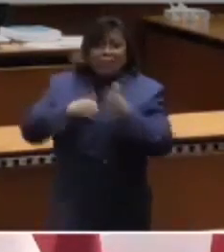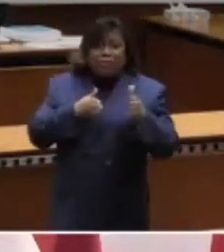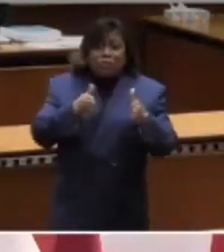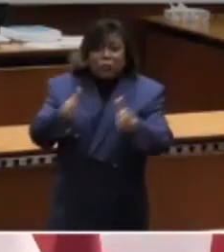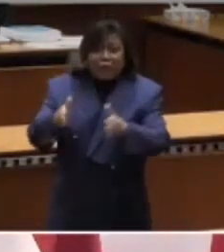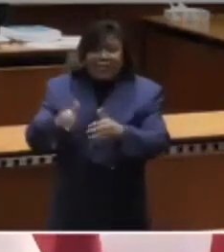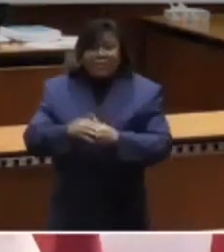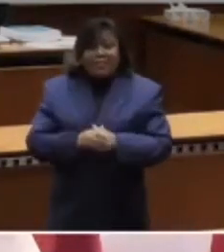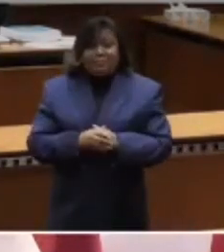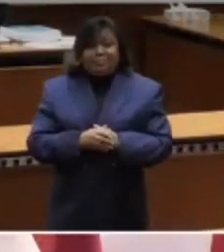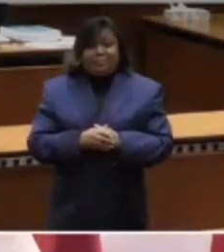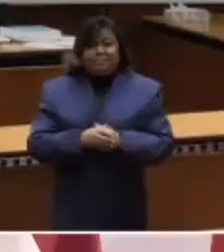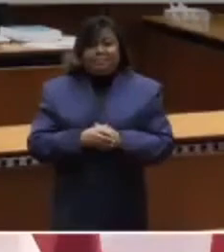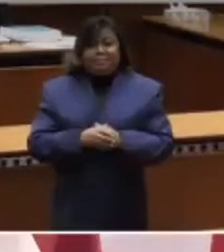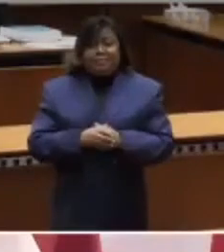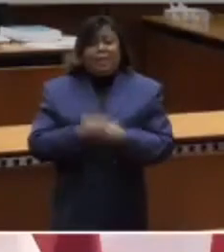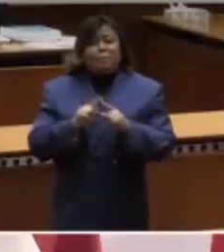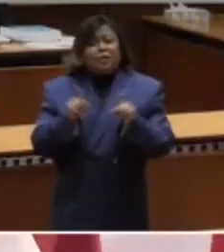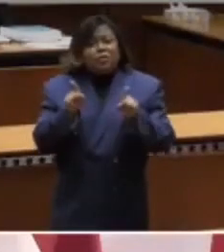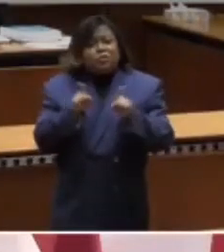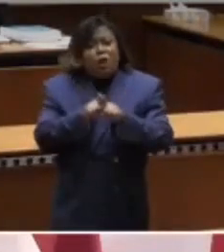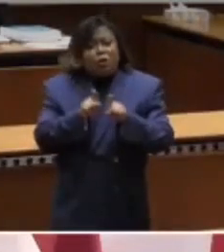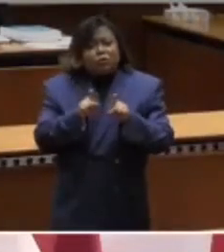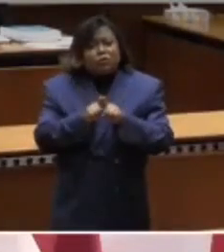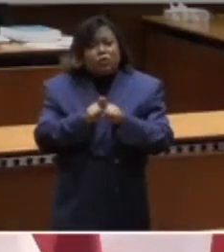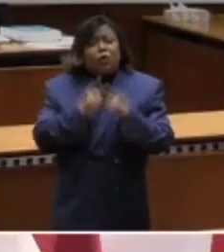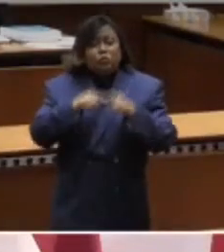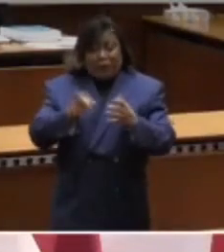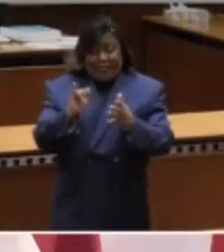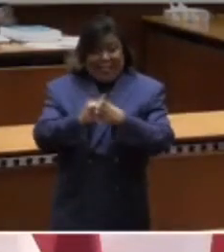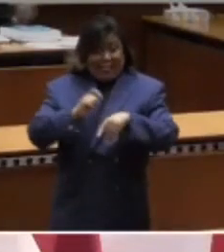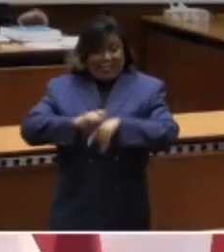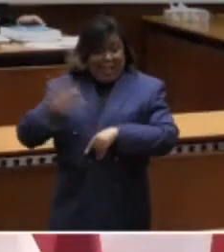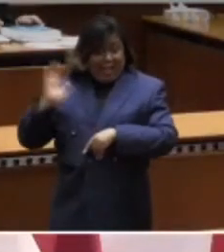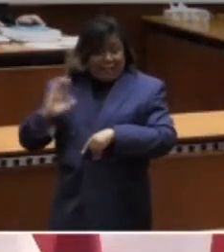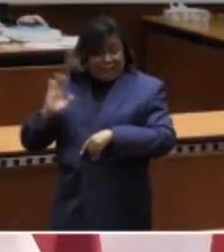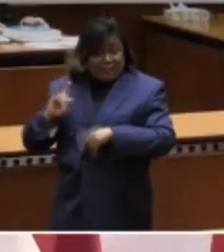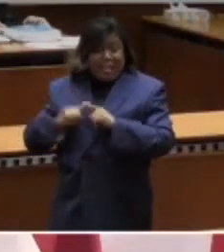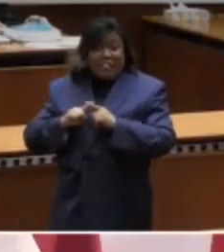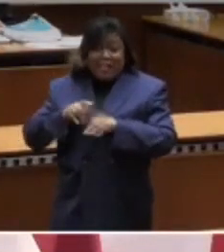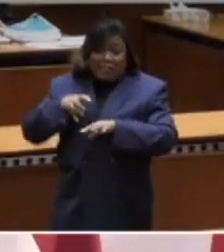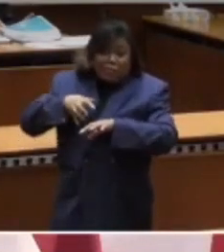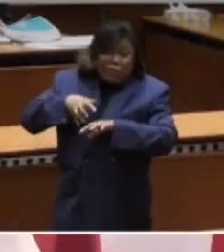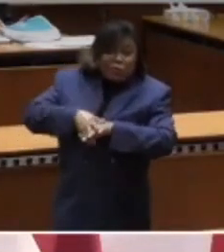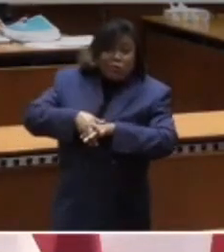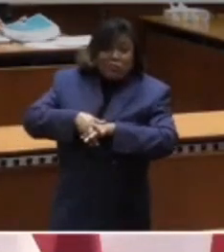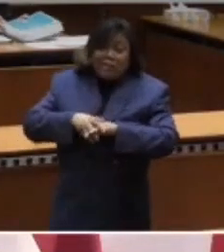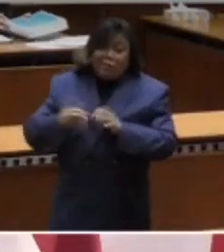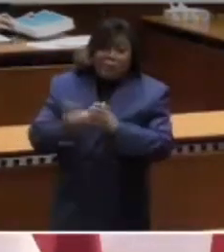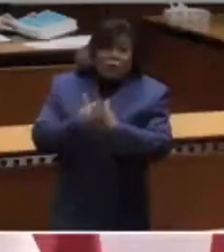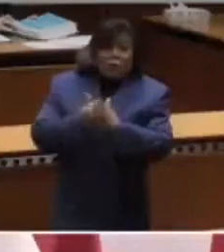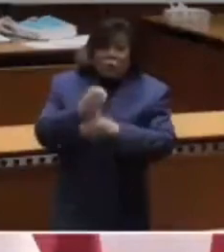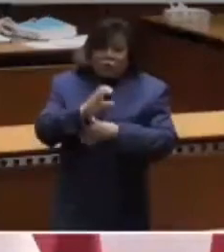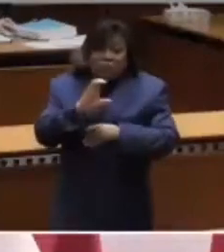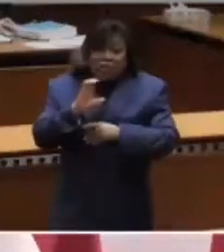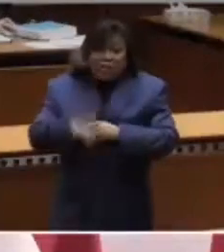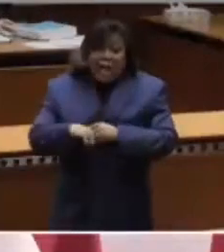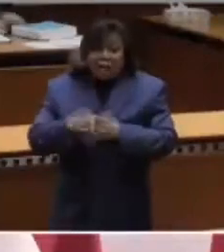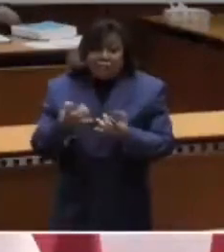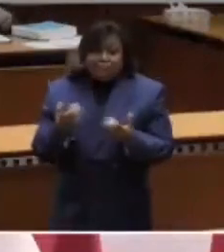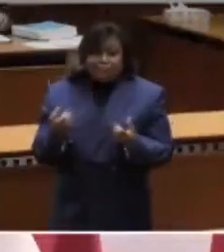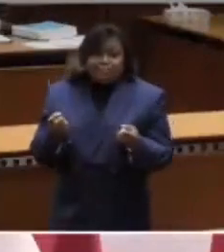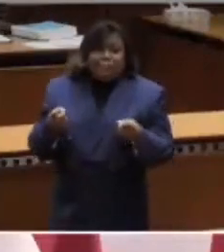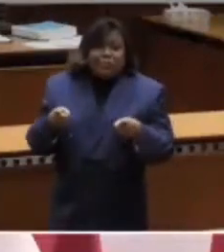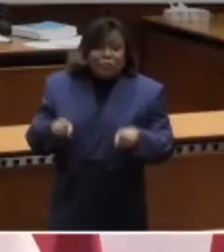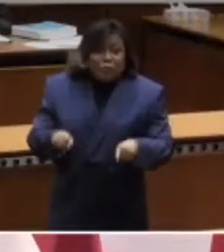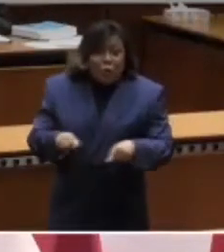streets. But it was also during that time that the roots of the modern Chicago took